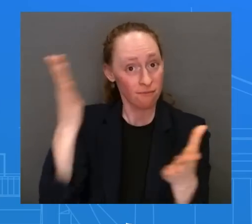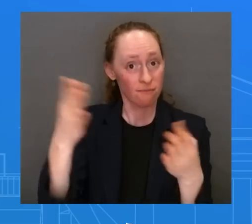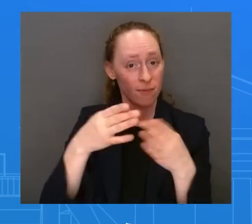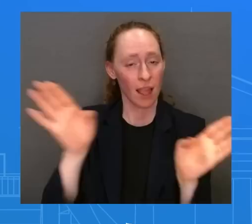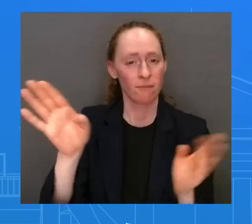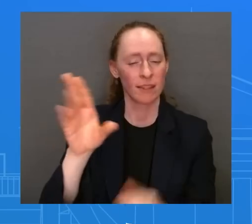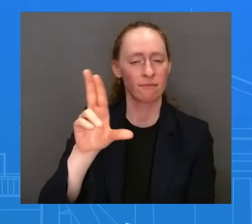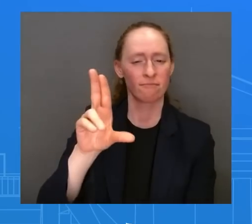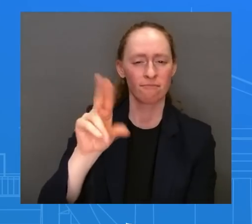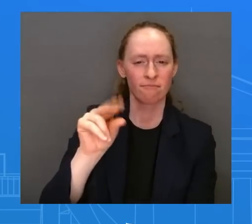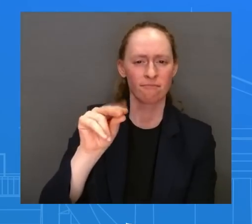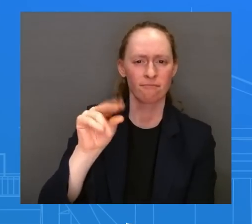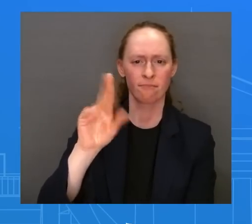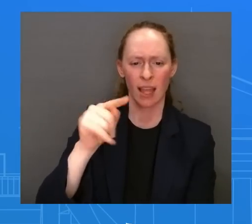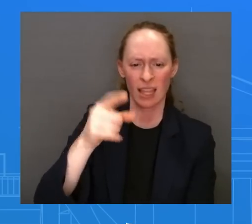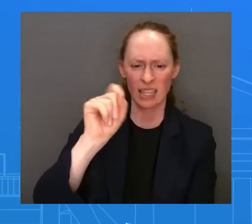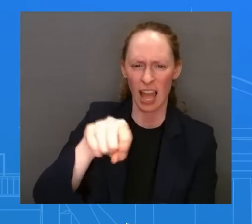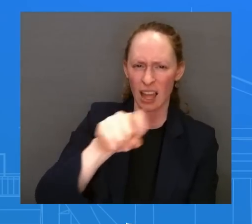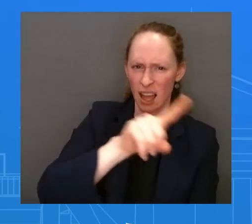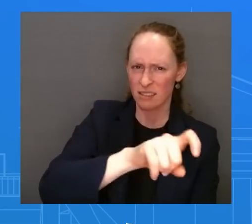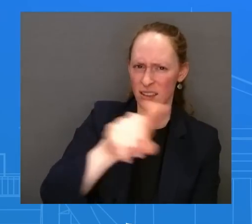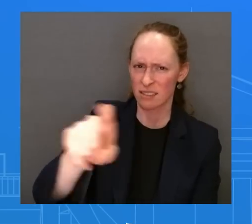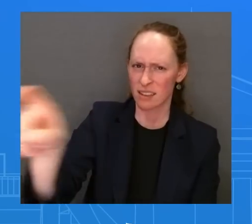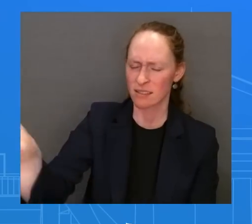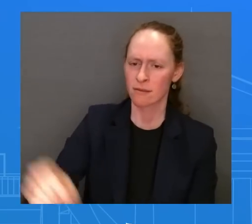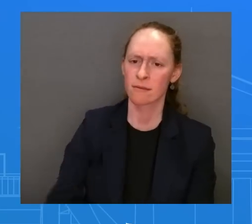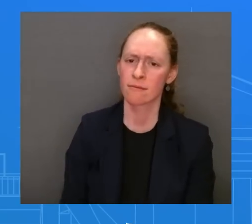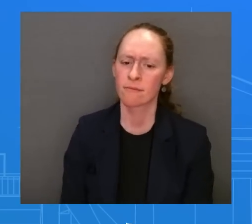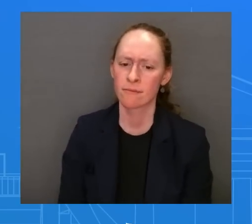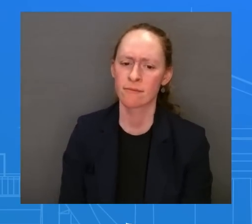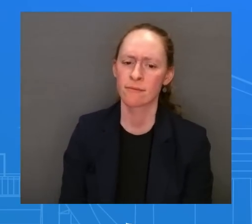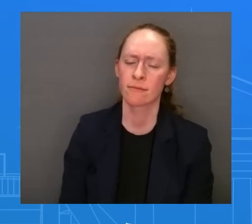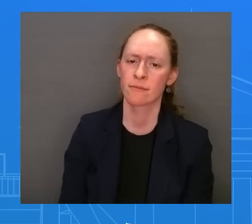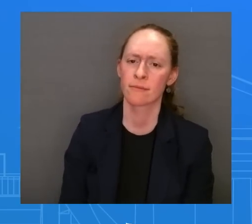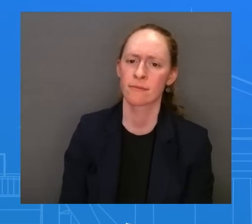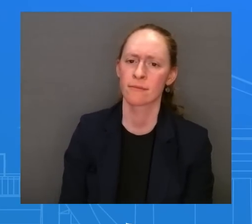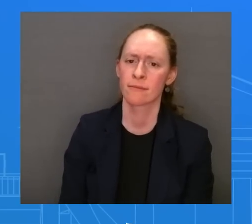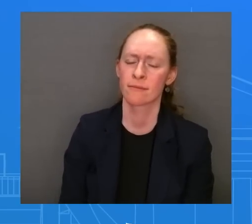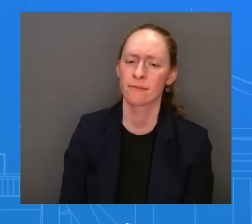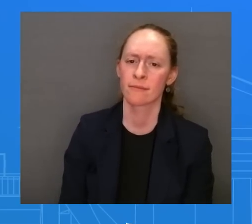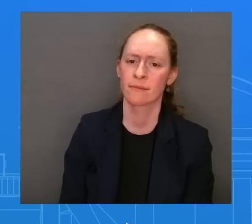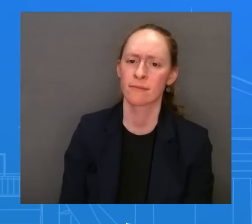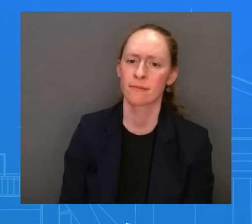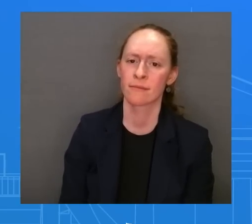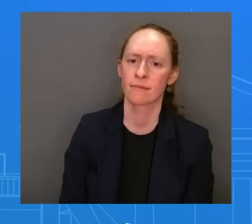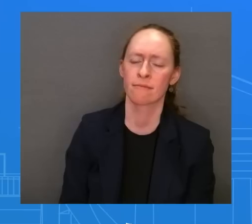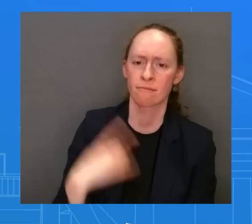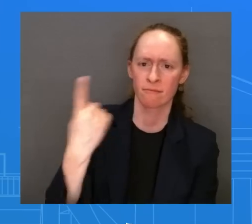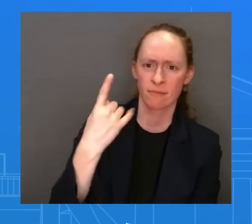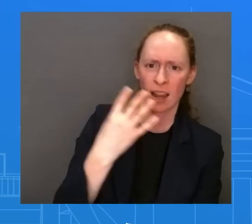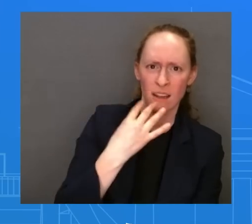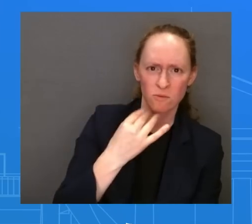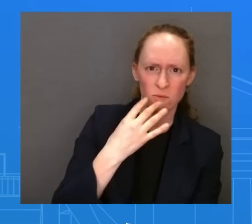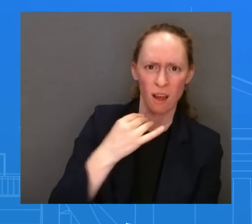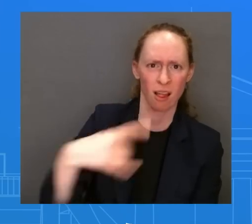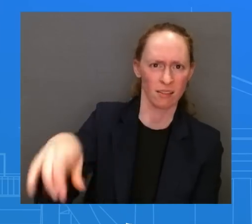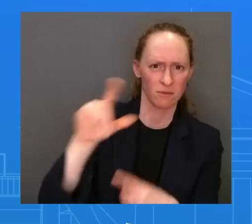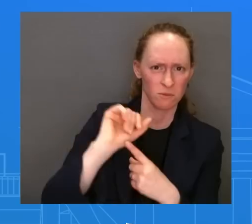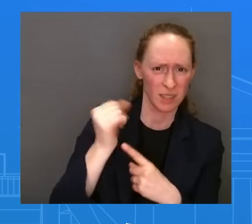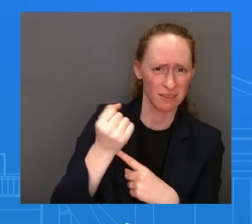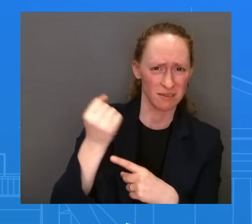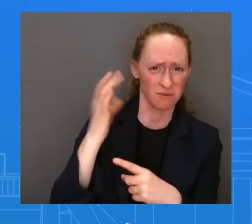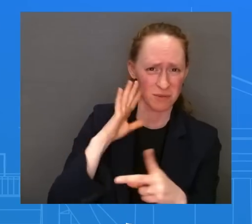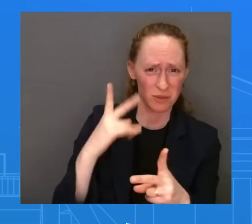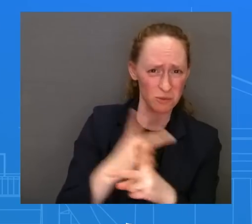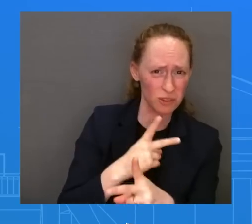and situation in Israel How concerned is the White House that this could escalate it to a greater situation yeah we're very concerned about the violence